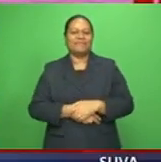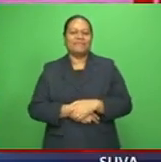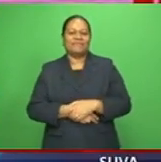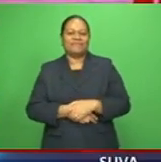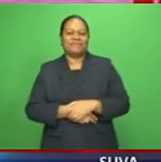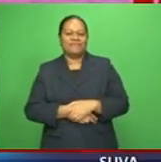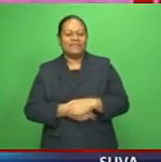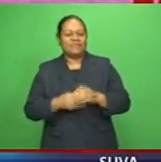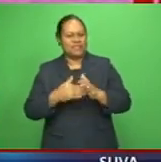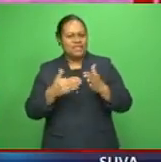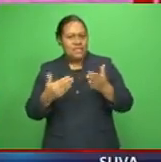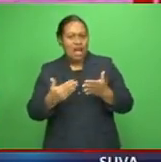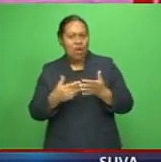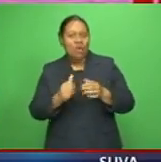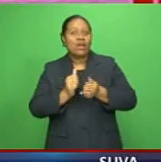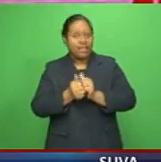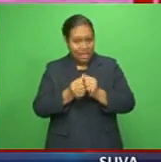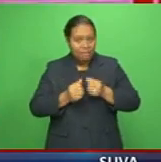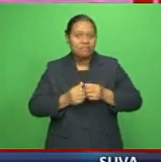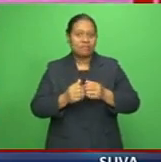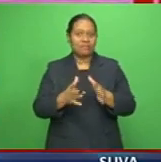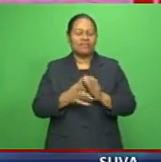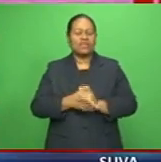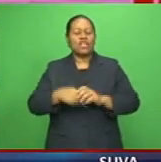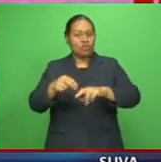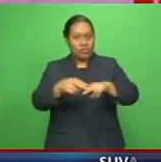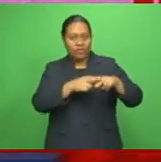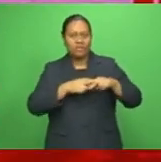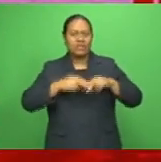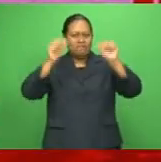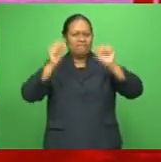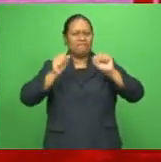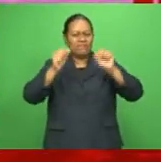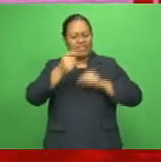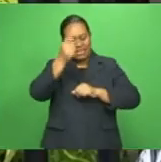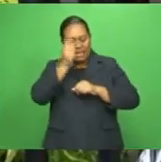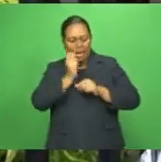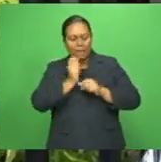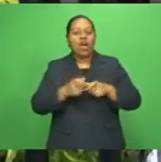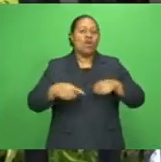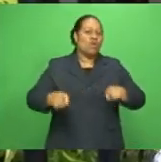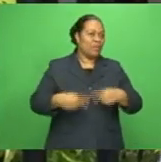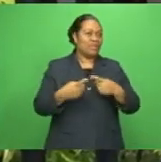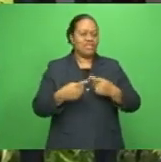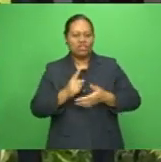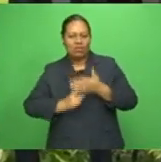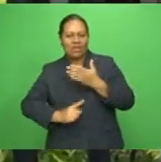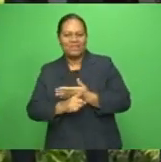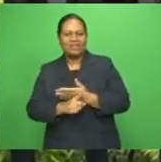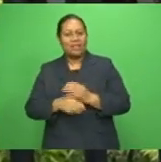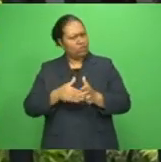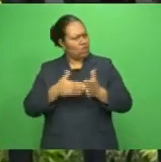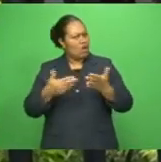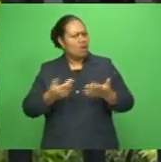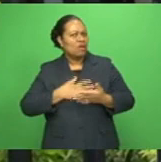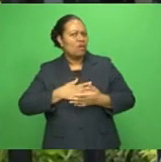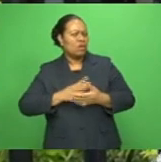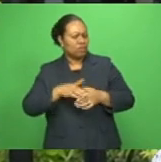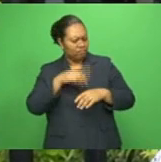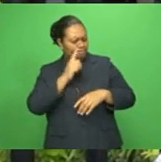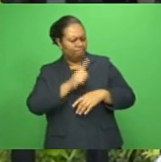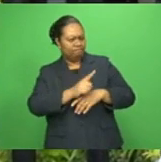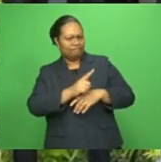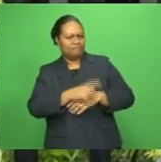Getting straight into the game, Weightlifting Fiji will commence its club competitions. Right now, we will be just looking